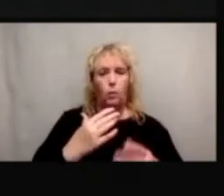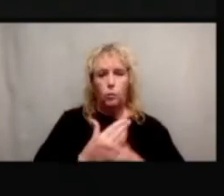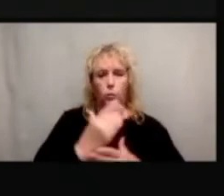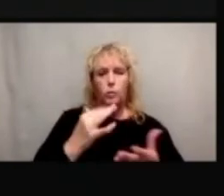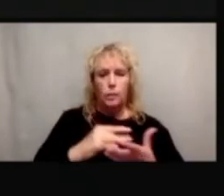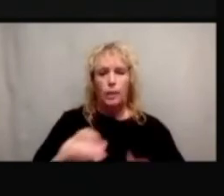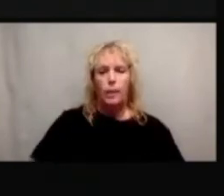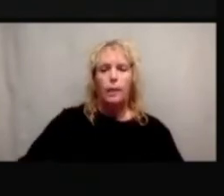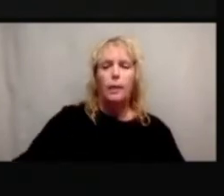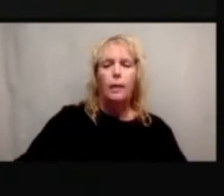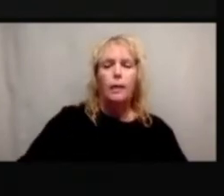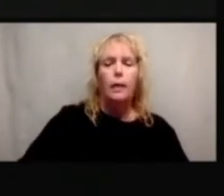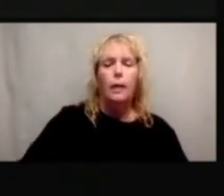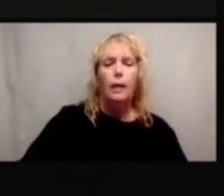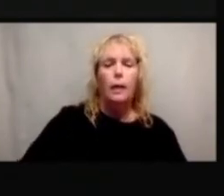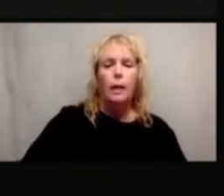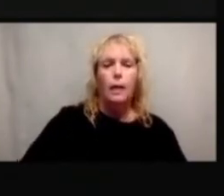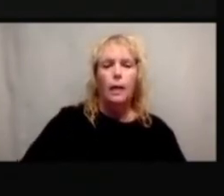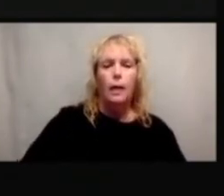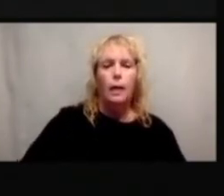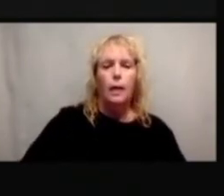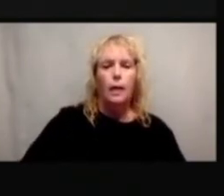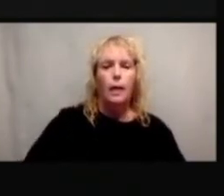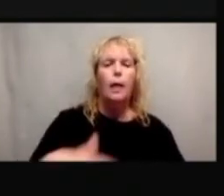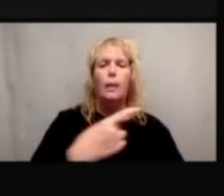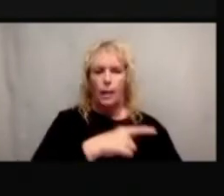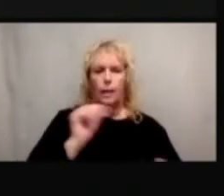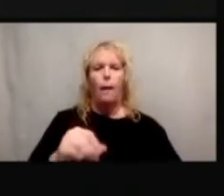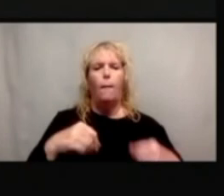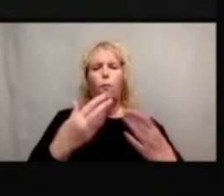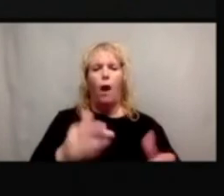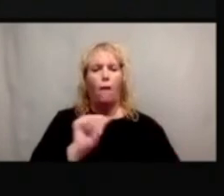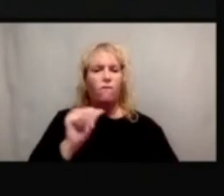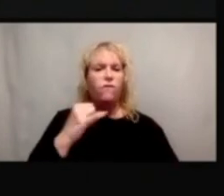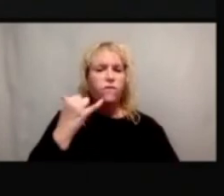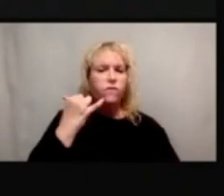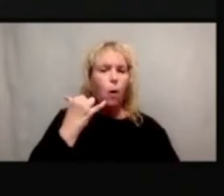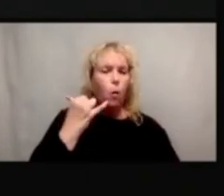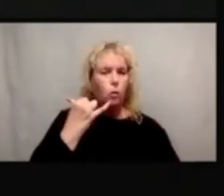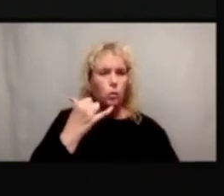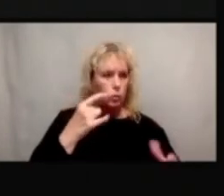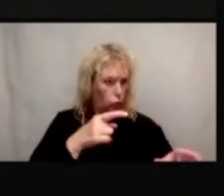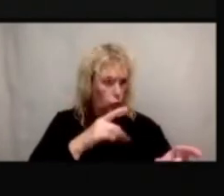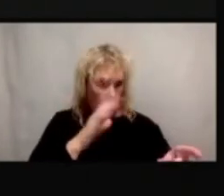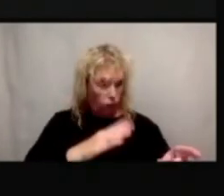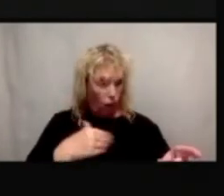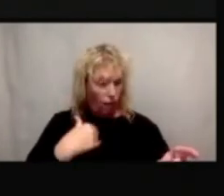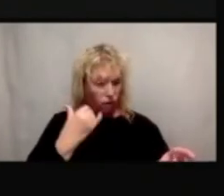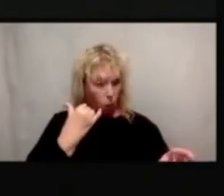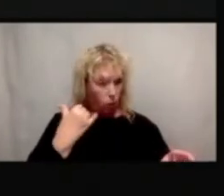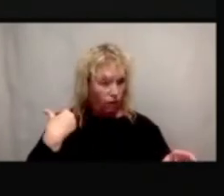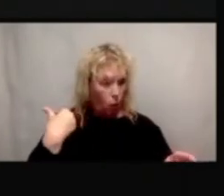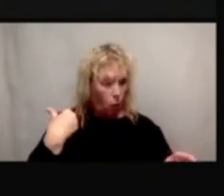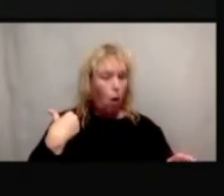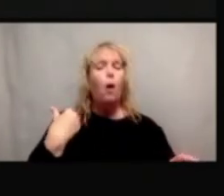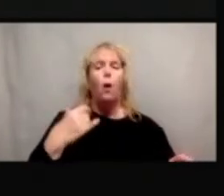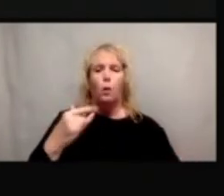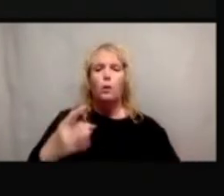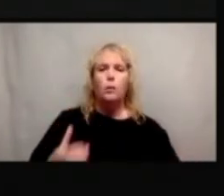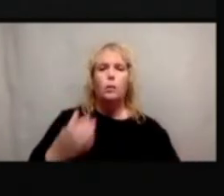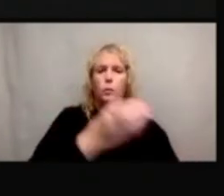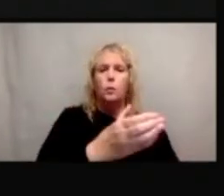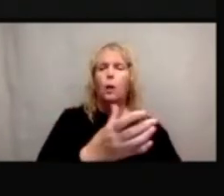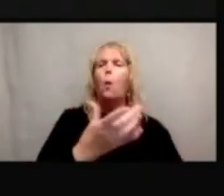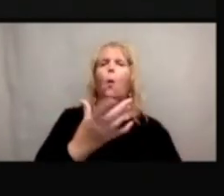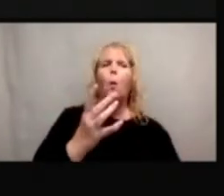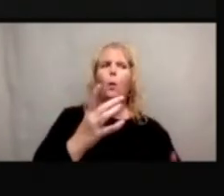provide a phone to those folks who've never had a smartphone before is that hotspot component is really critical, because